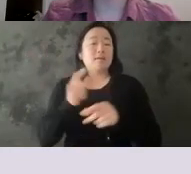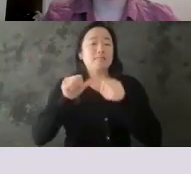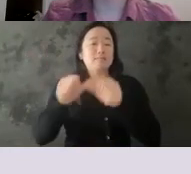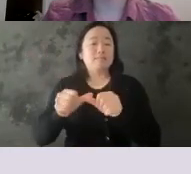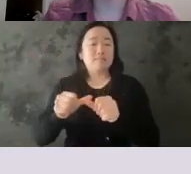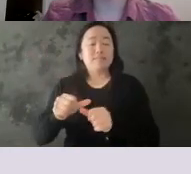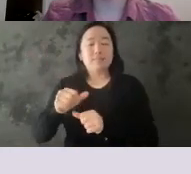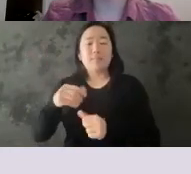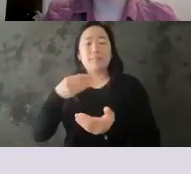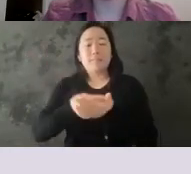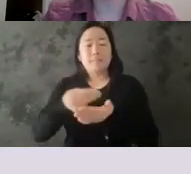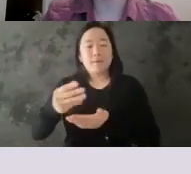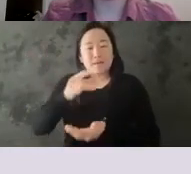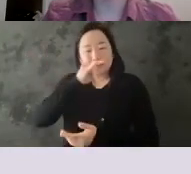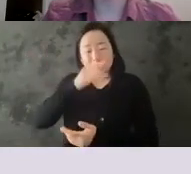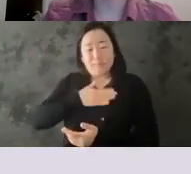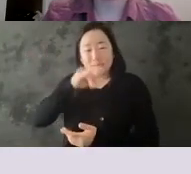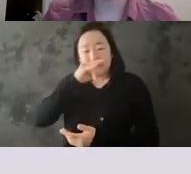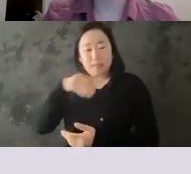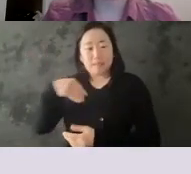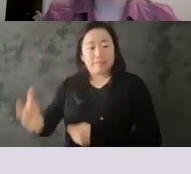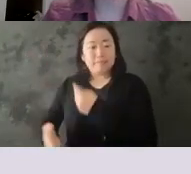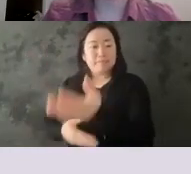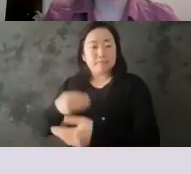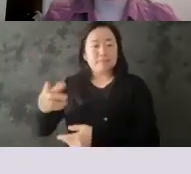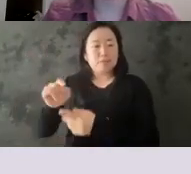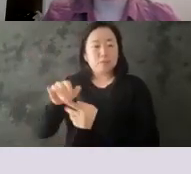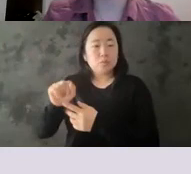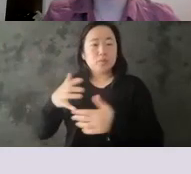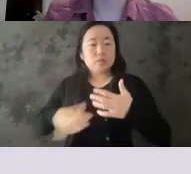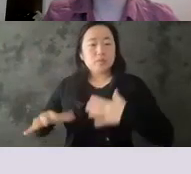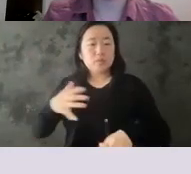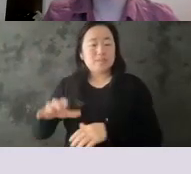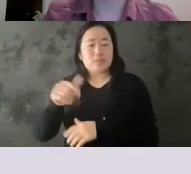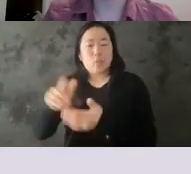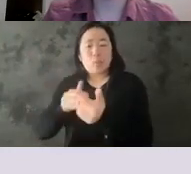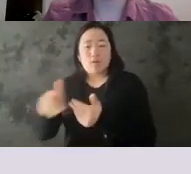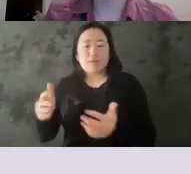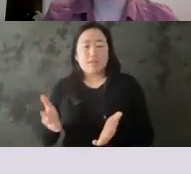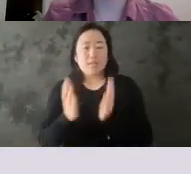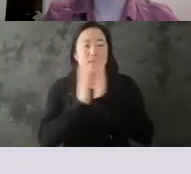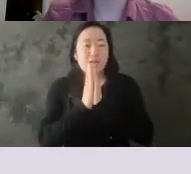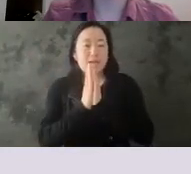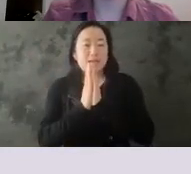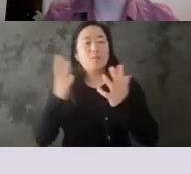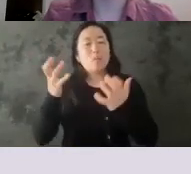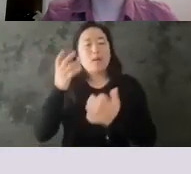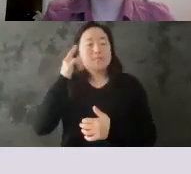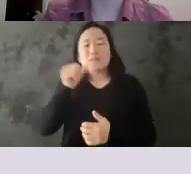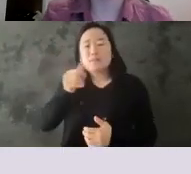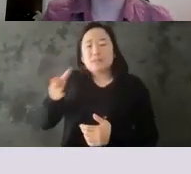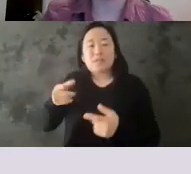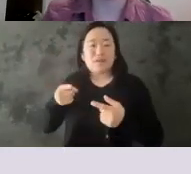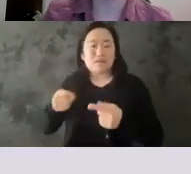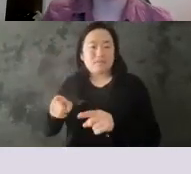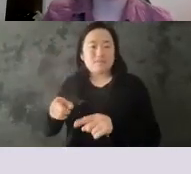for not being present during their time trafficked. Behaviors can influence the way that survivors parent. Thank you. That's really important. I appreciate